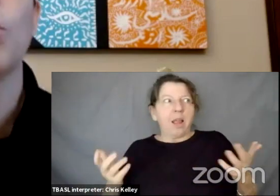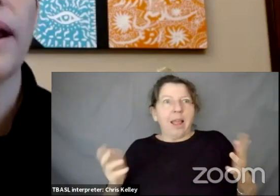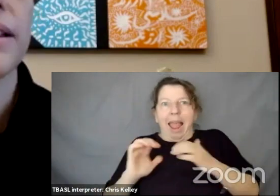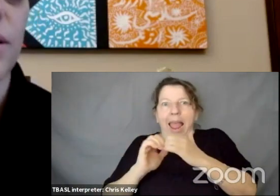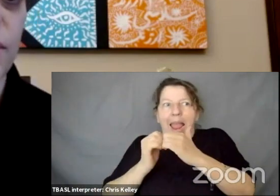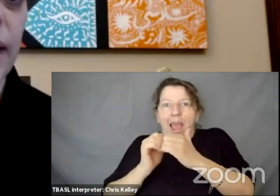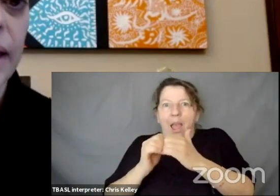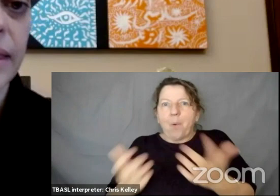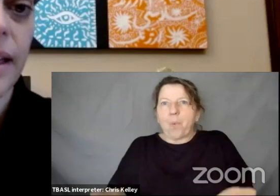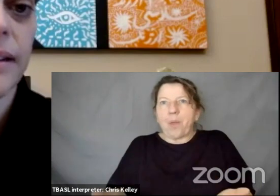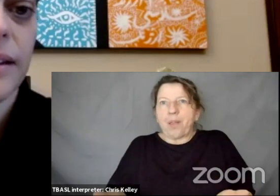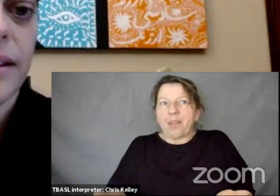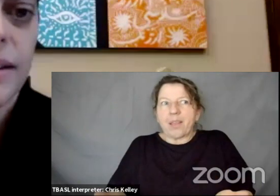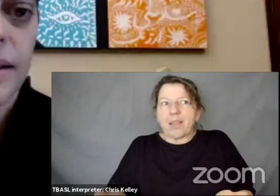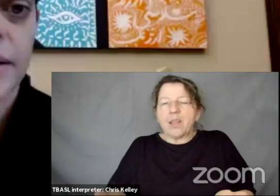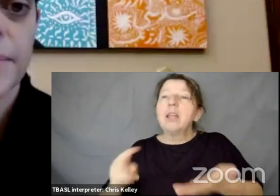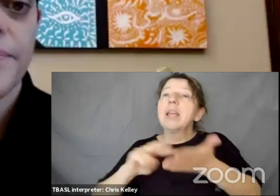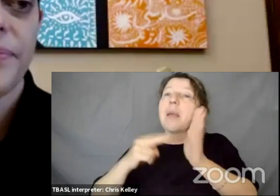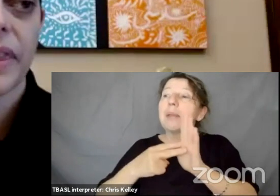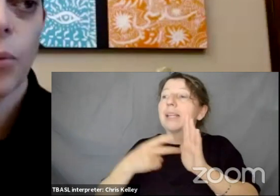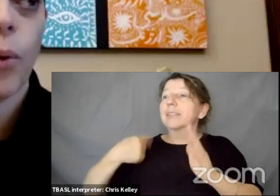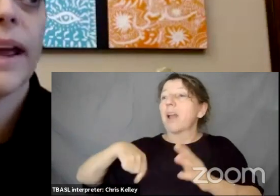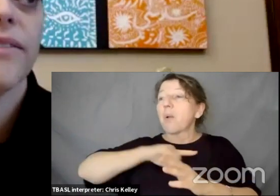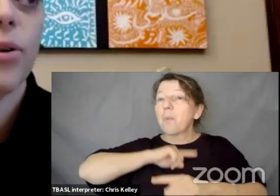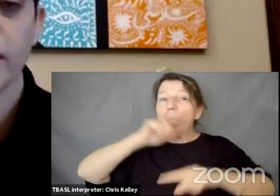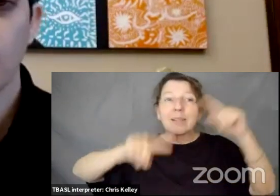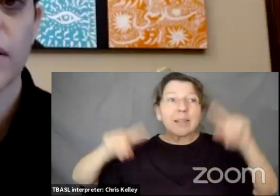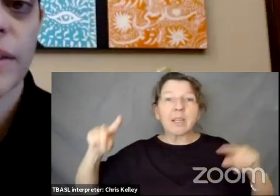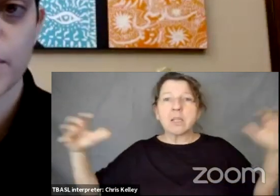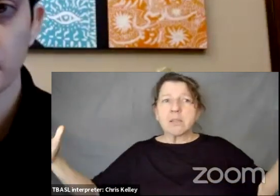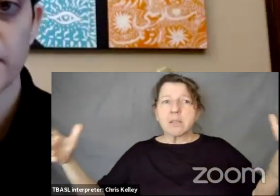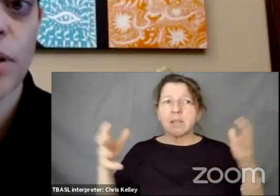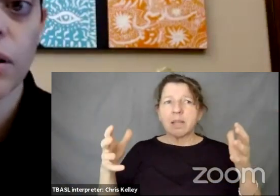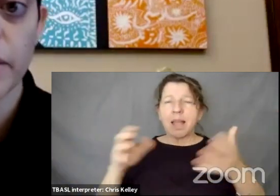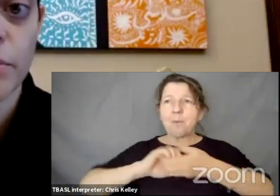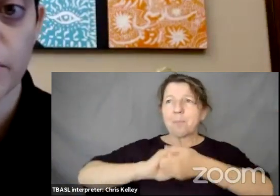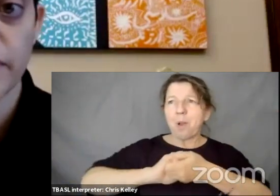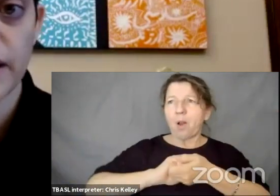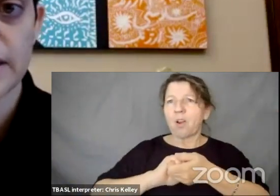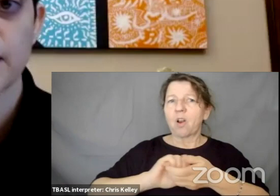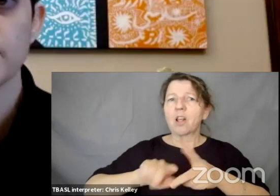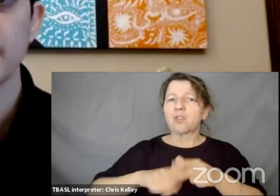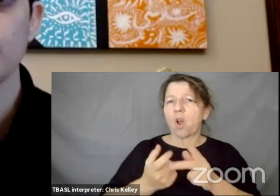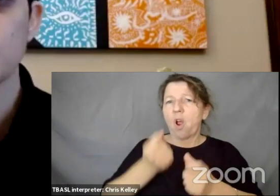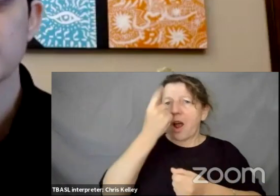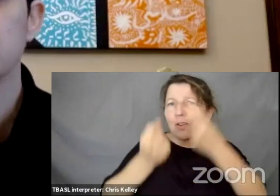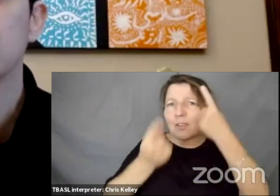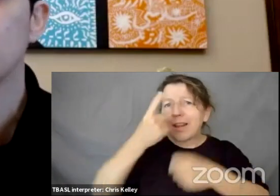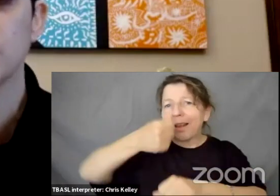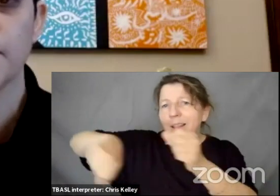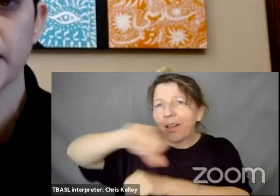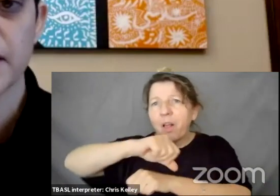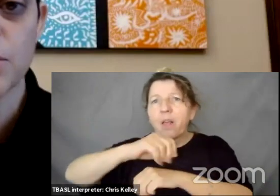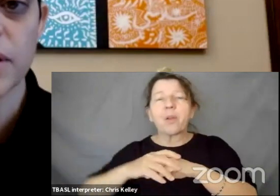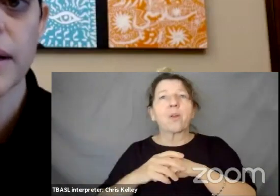gives us a way to start to get at that way of holding all of the perspectives, all of the truth of it at the same time, which is, I think,